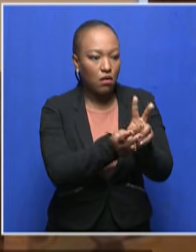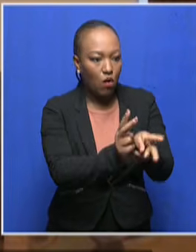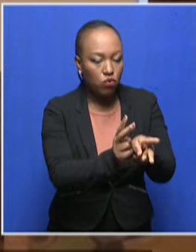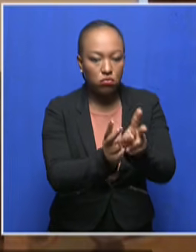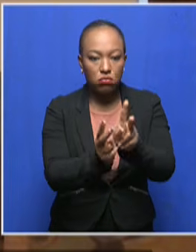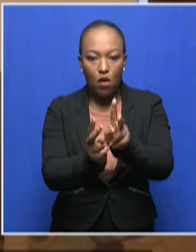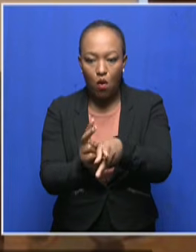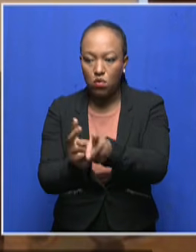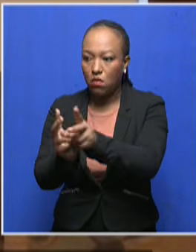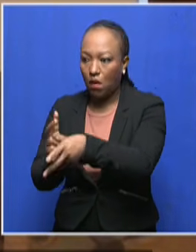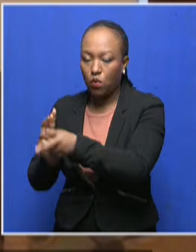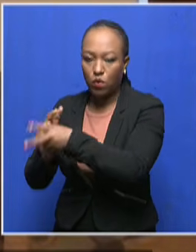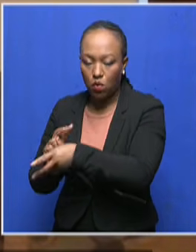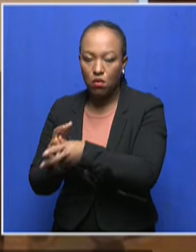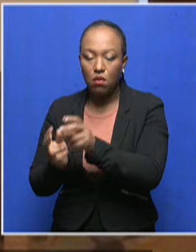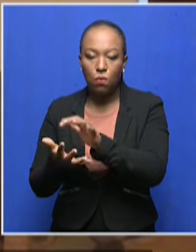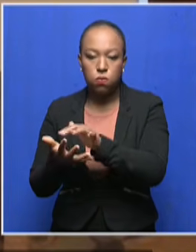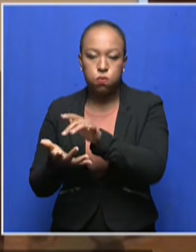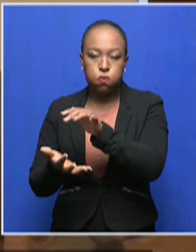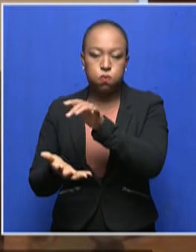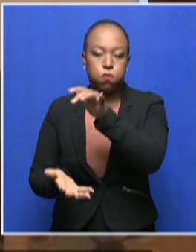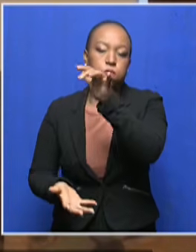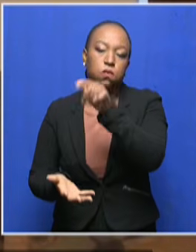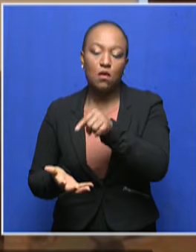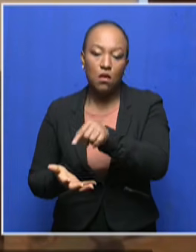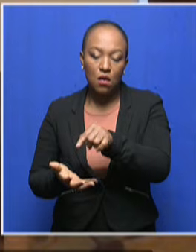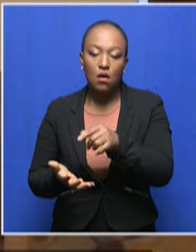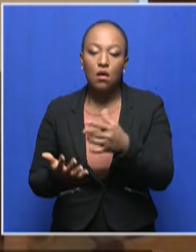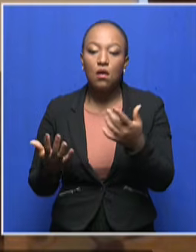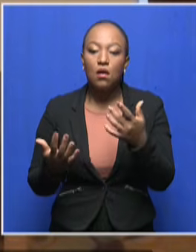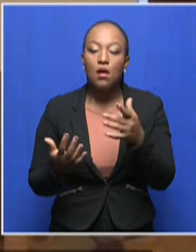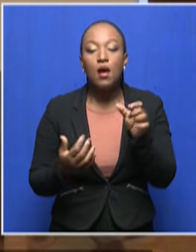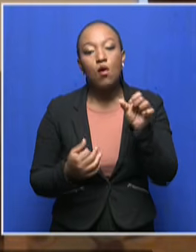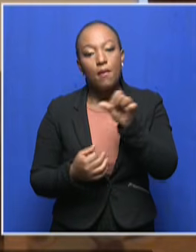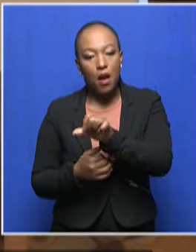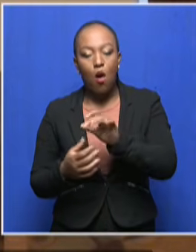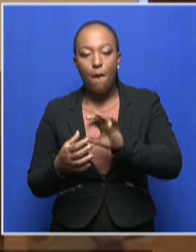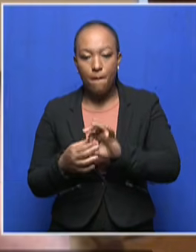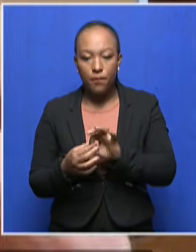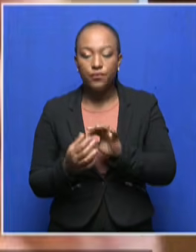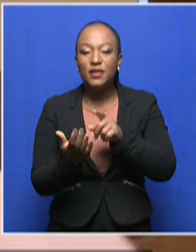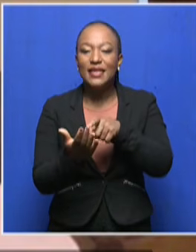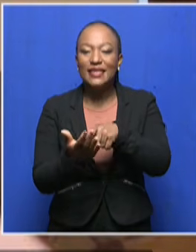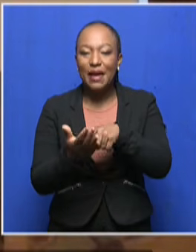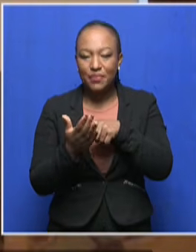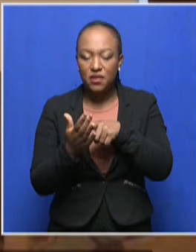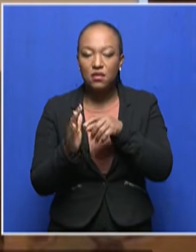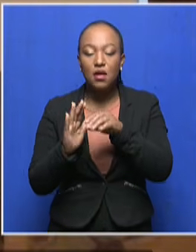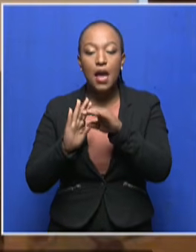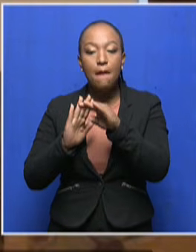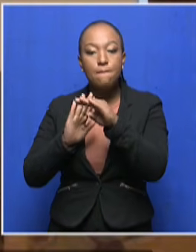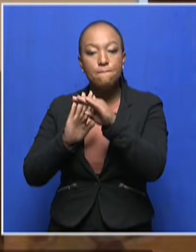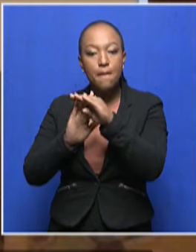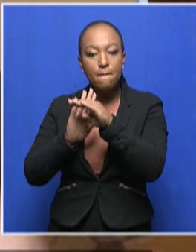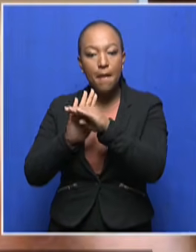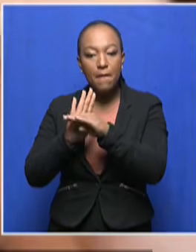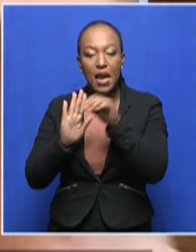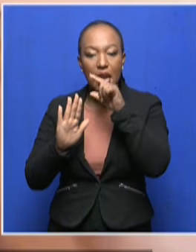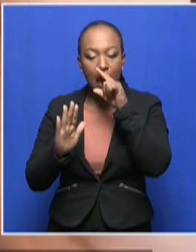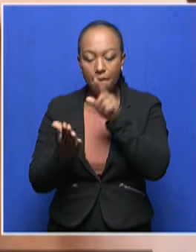to your viewers this morning is go and sit down and literally just go and make what we call a debt template. So sit down and make a list of everyone that you owe money